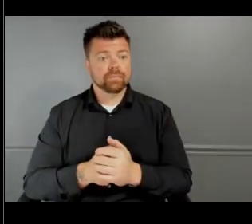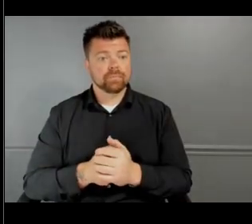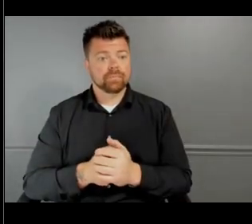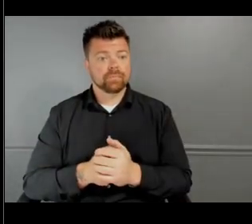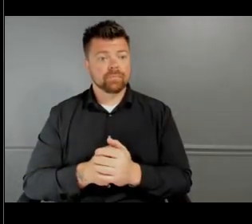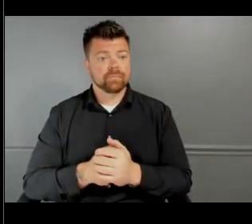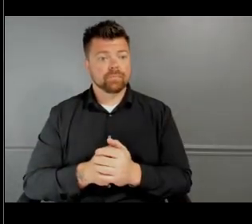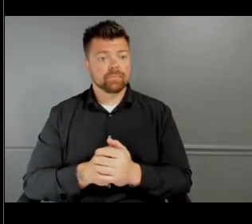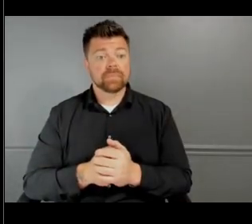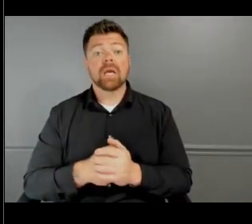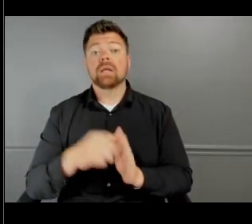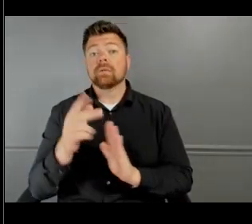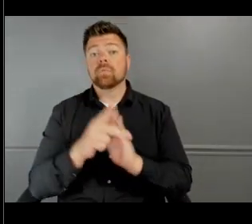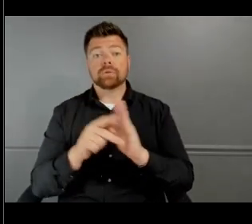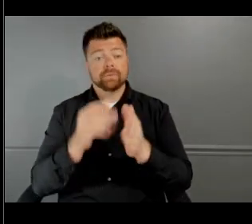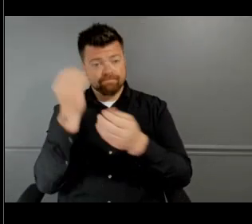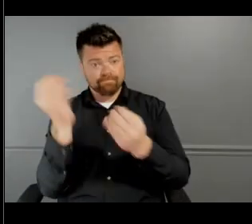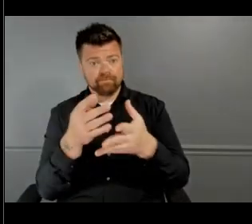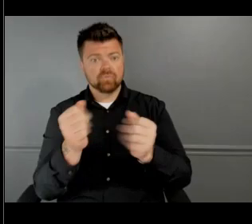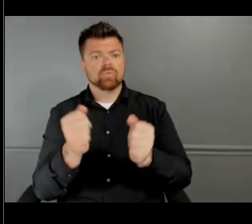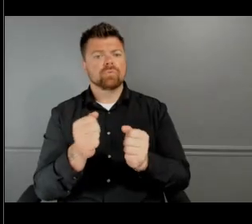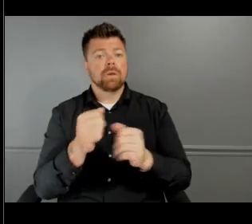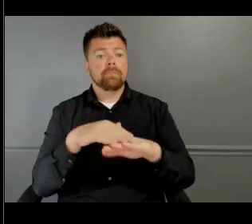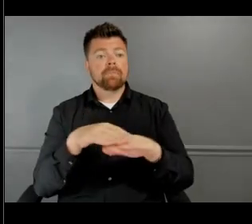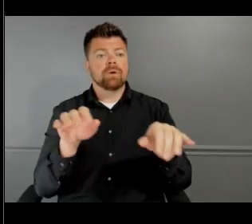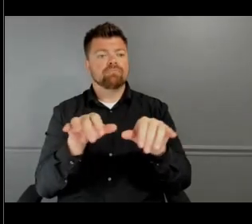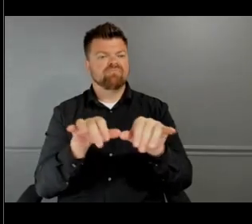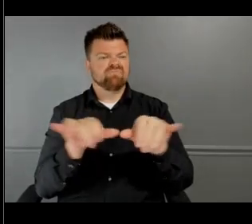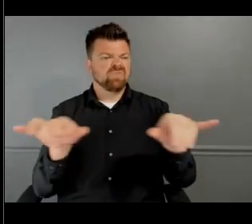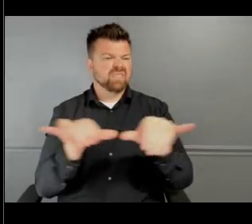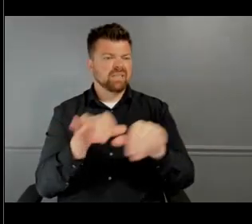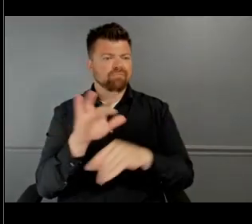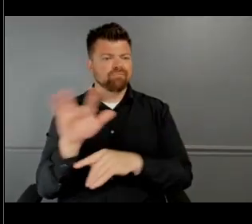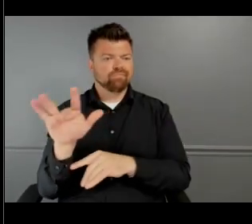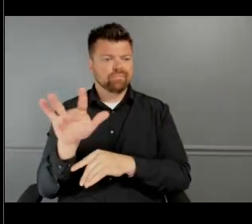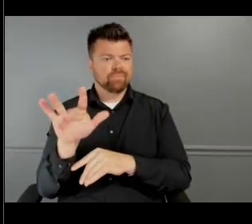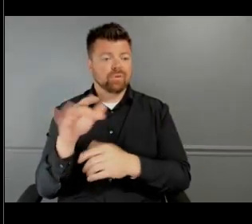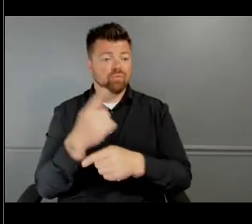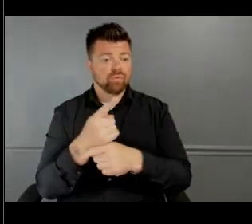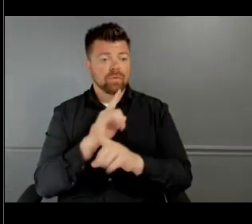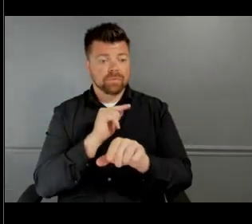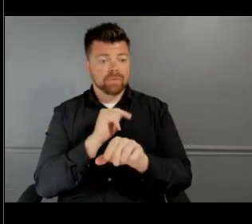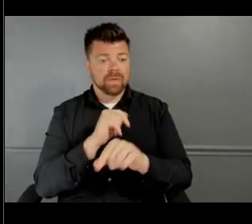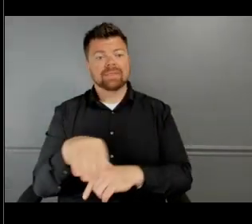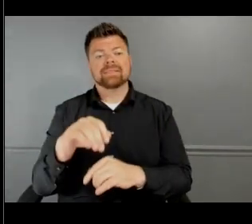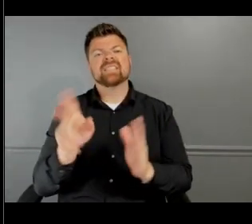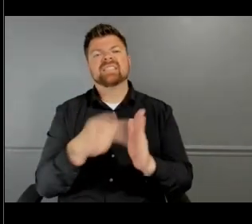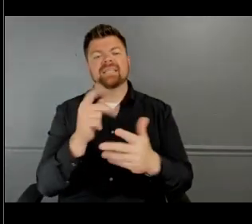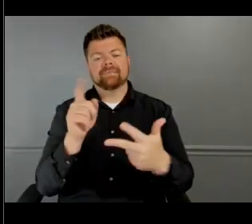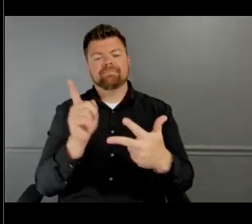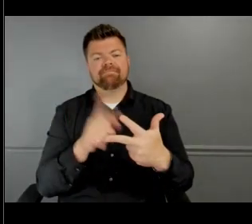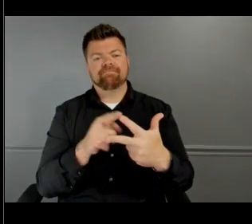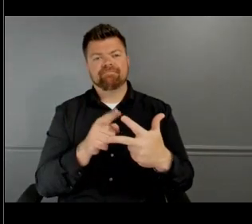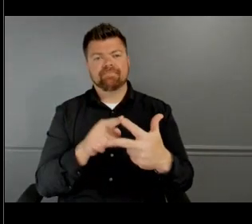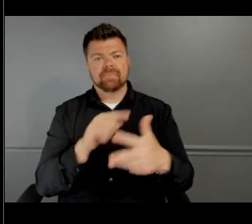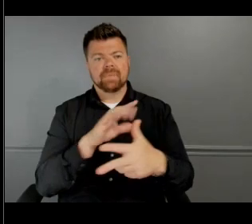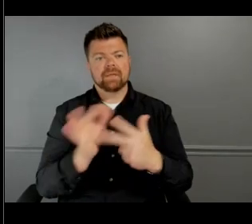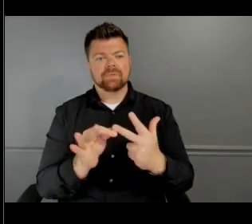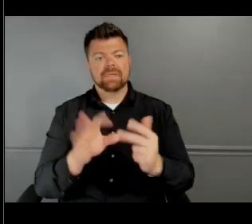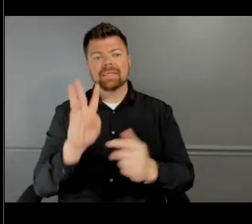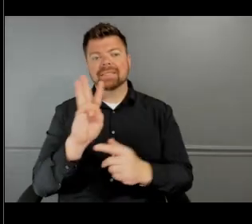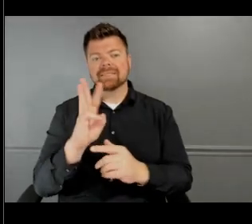The guidelines specify that a minimum size, and the correct answer was the second option,